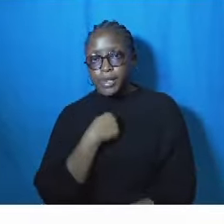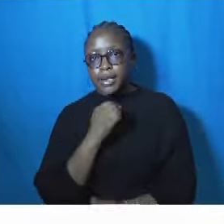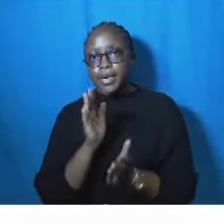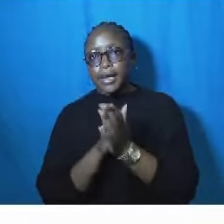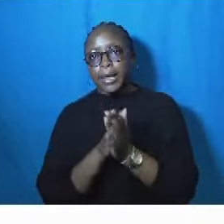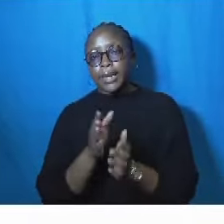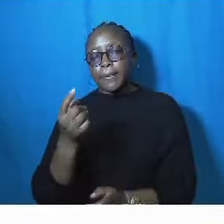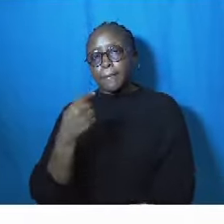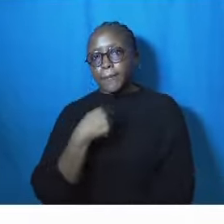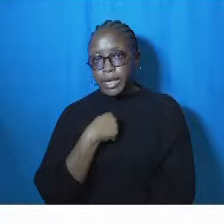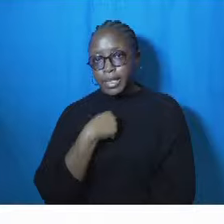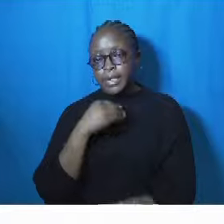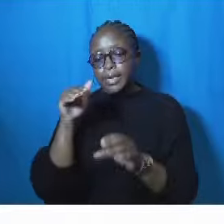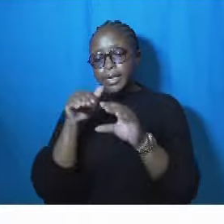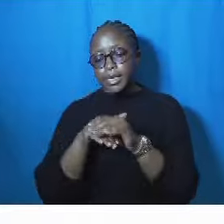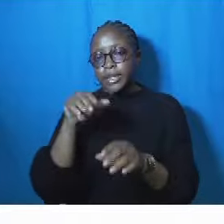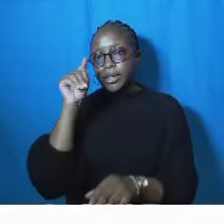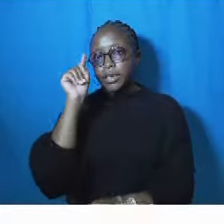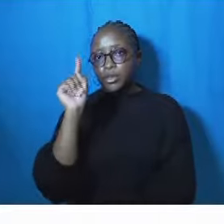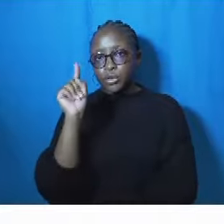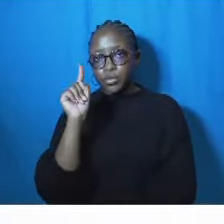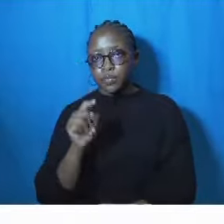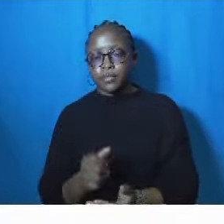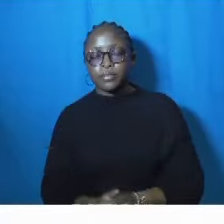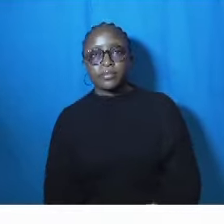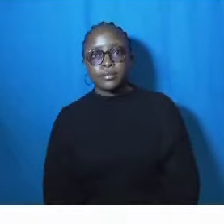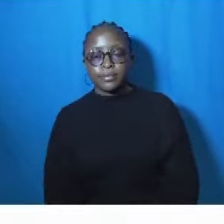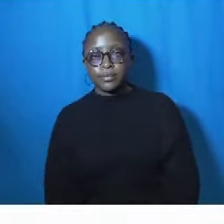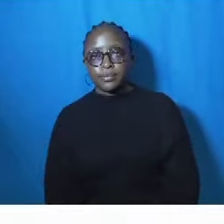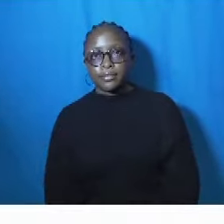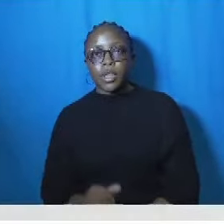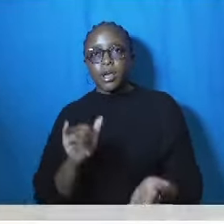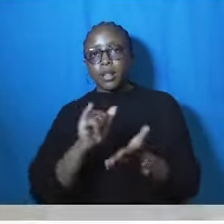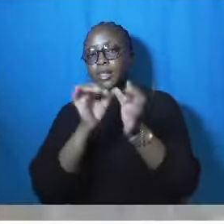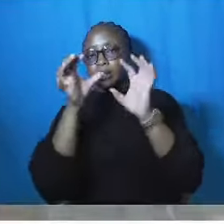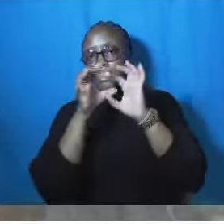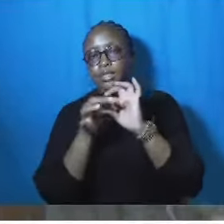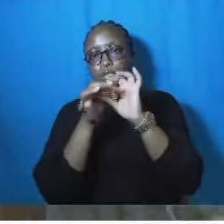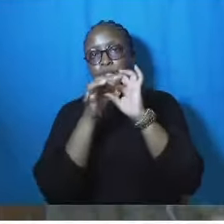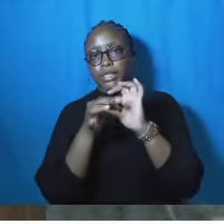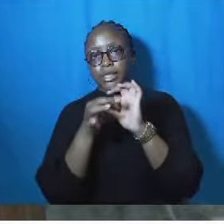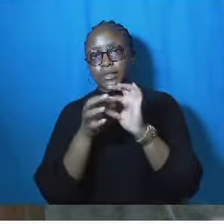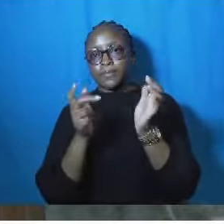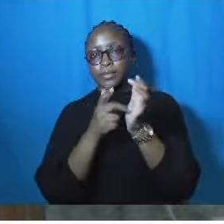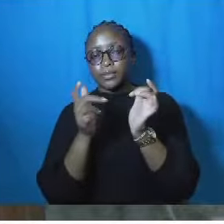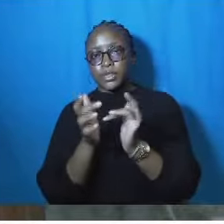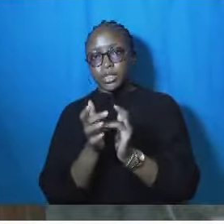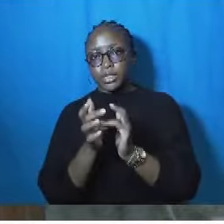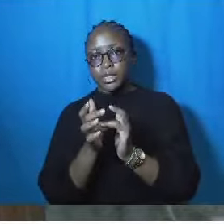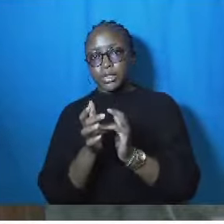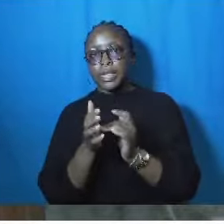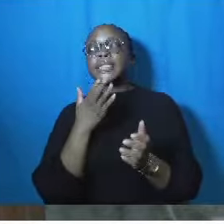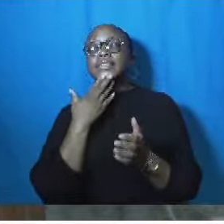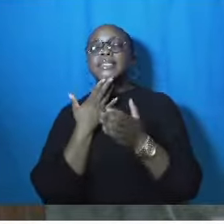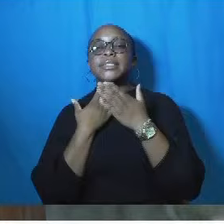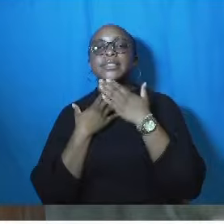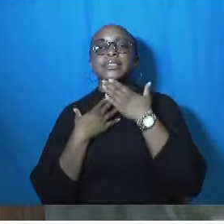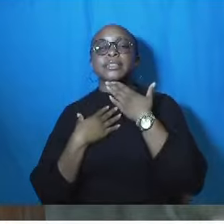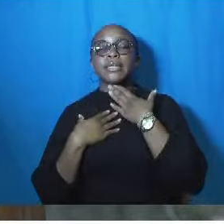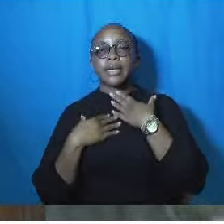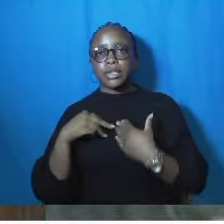you. How amazing. That is the unity Jesus desires for us